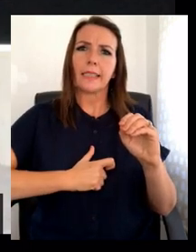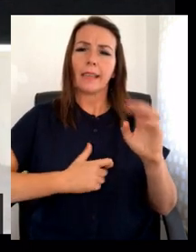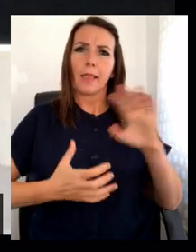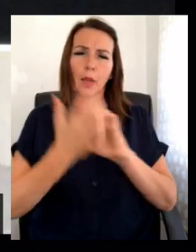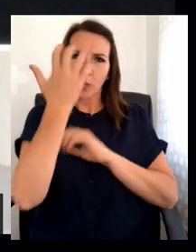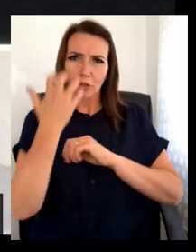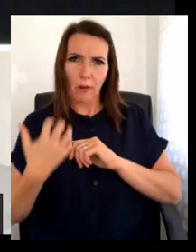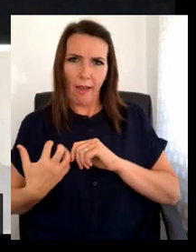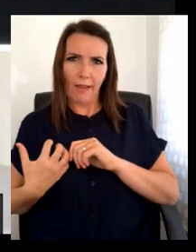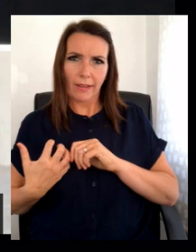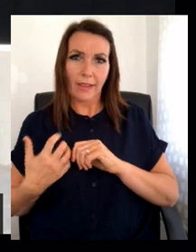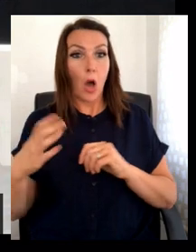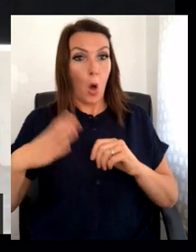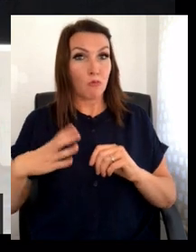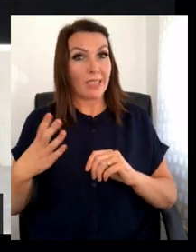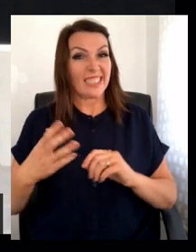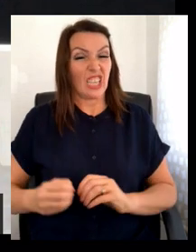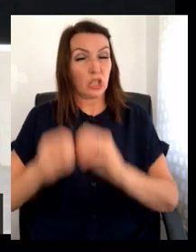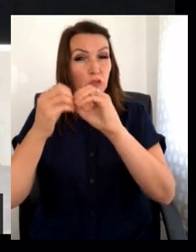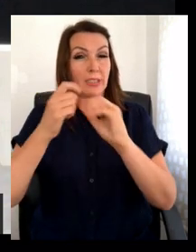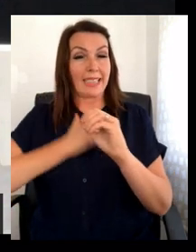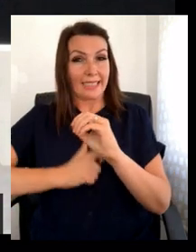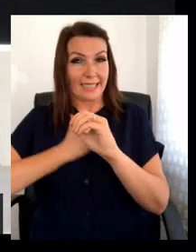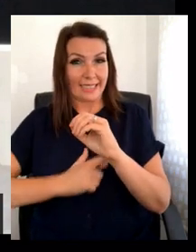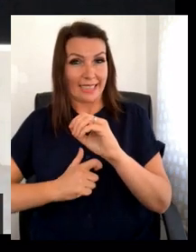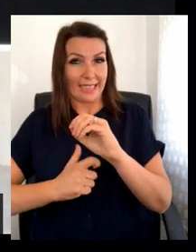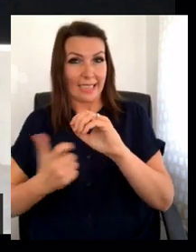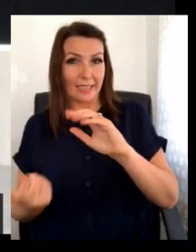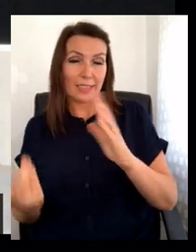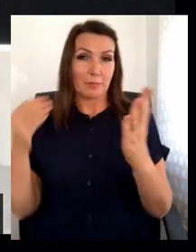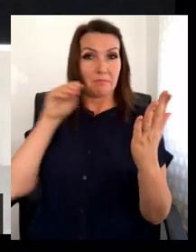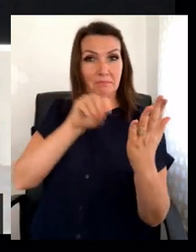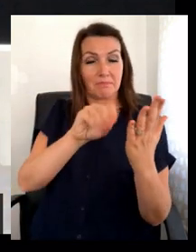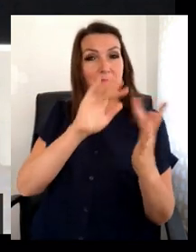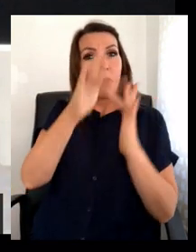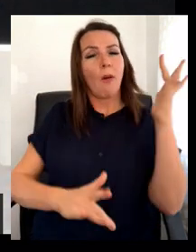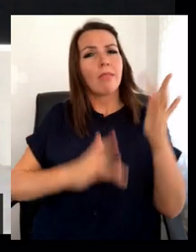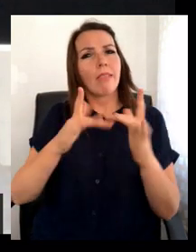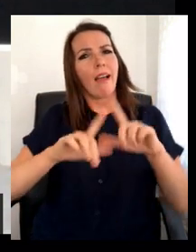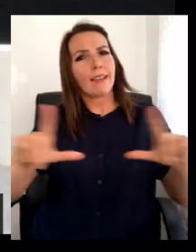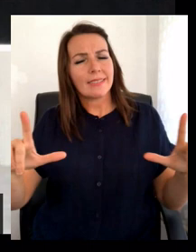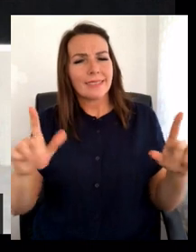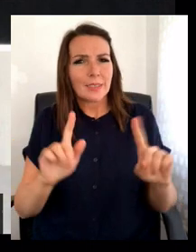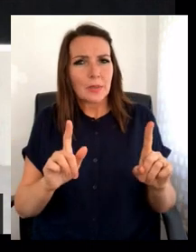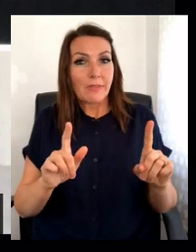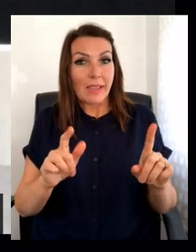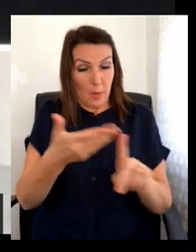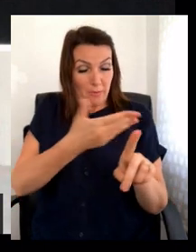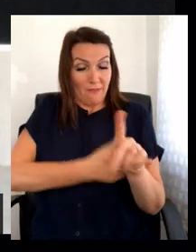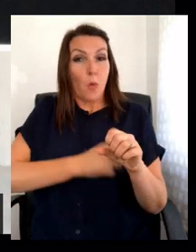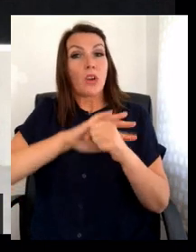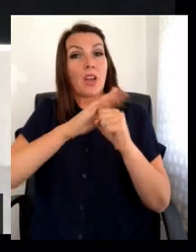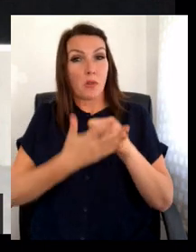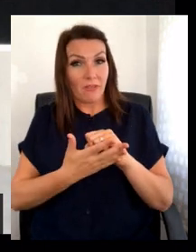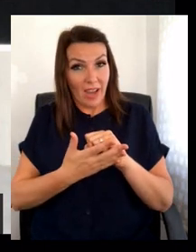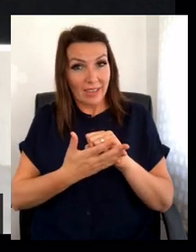constructed identity, and then putting that on a virtual stage. So just before Corona hit, the next iteration of this